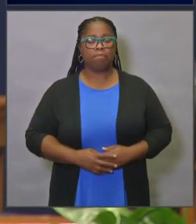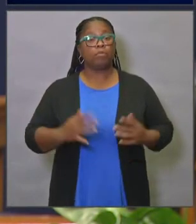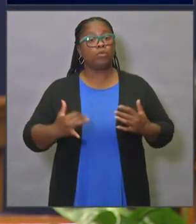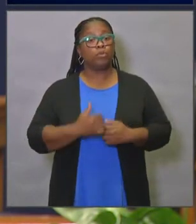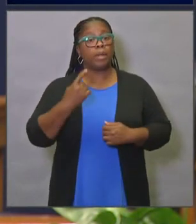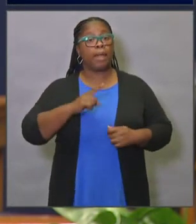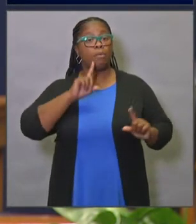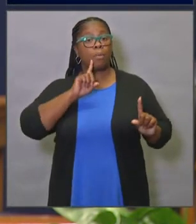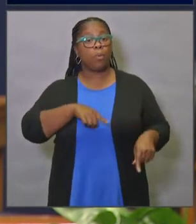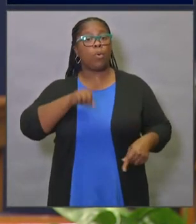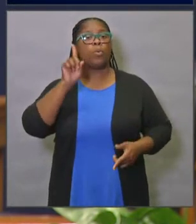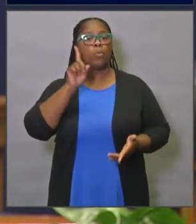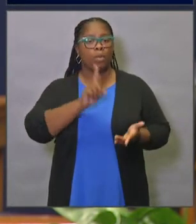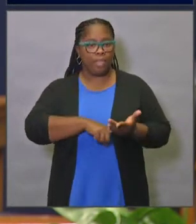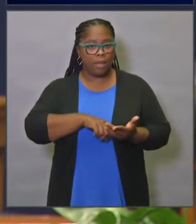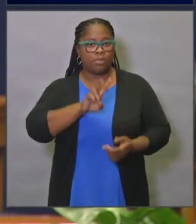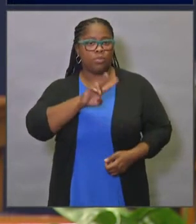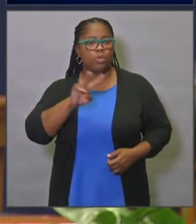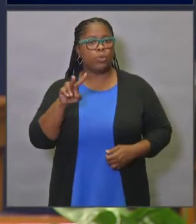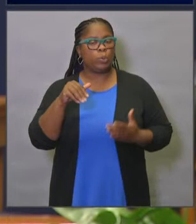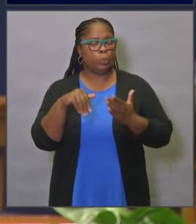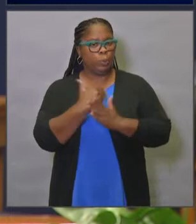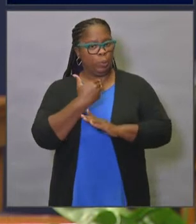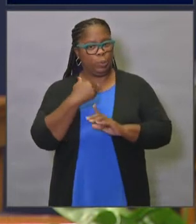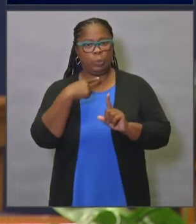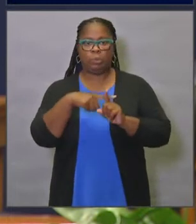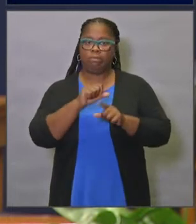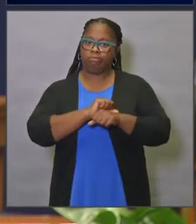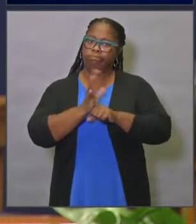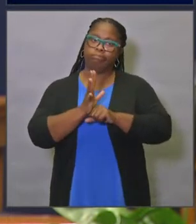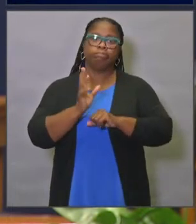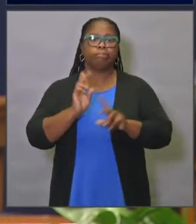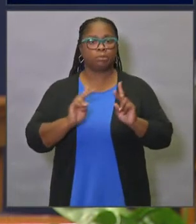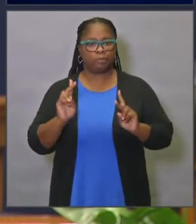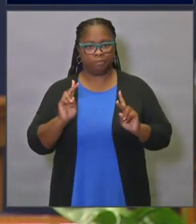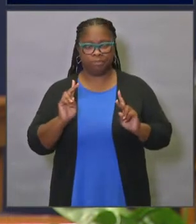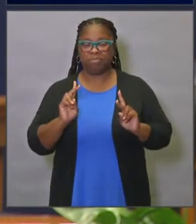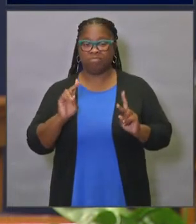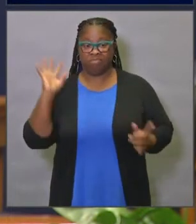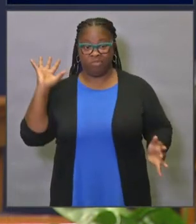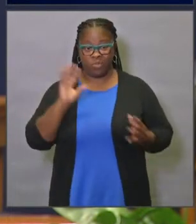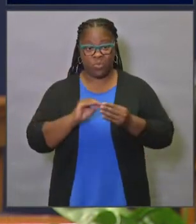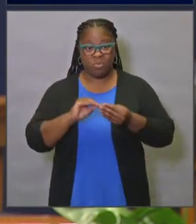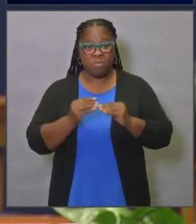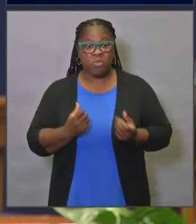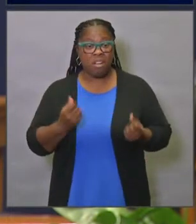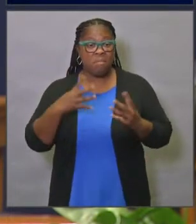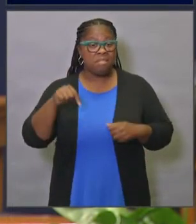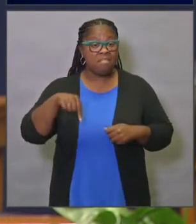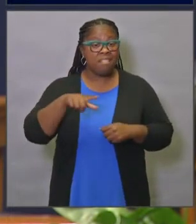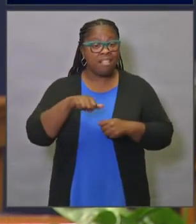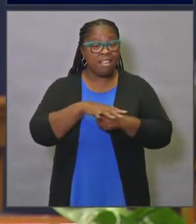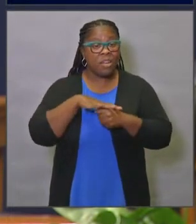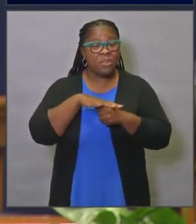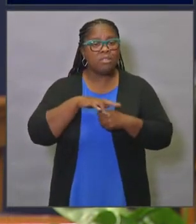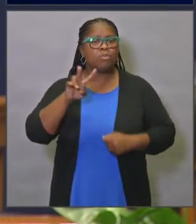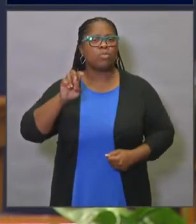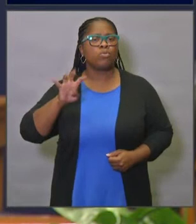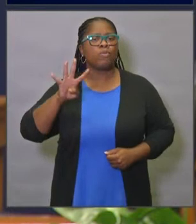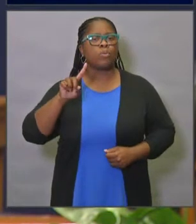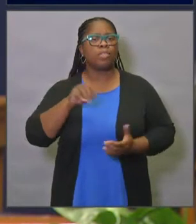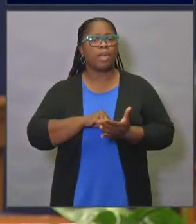Today, we're reporting 1,022 new cases. This brings the total number of cases in Los Angeles County to